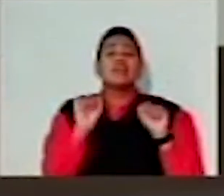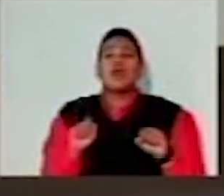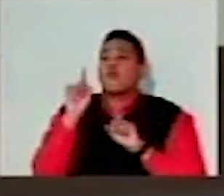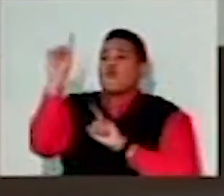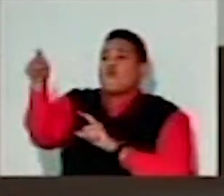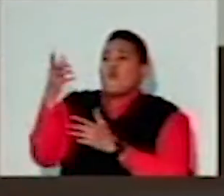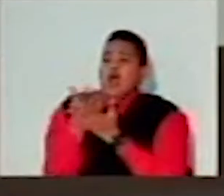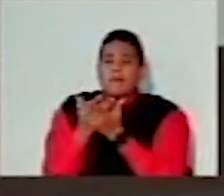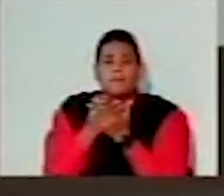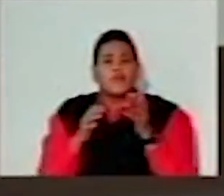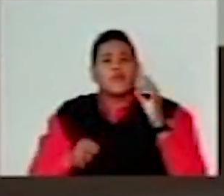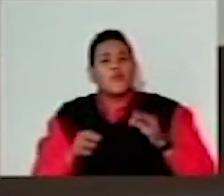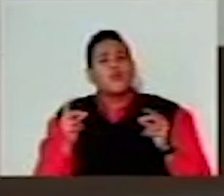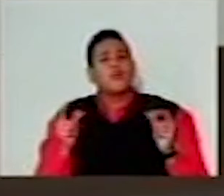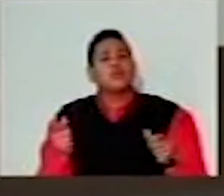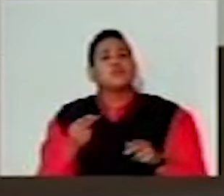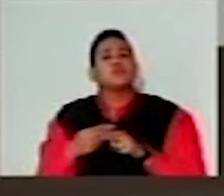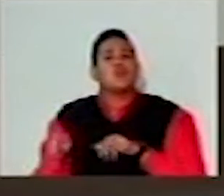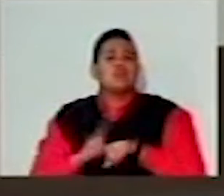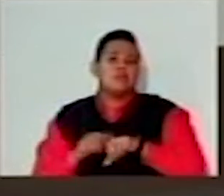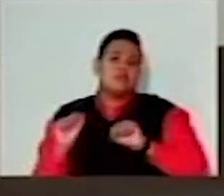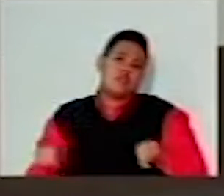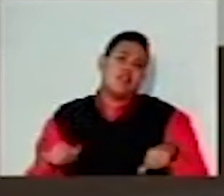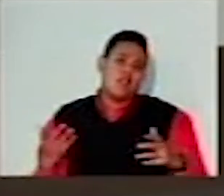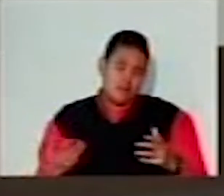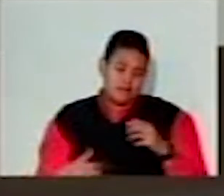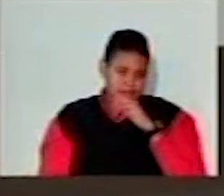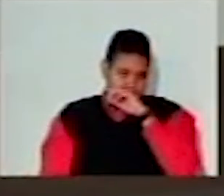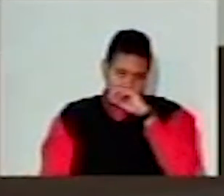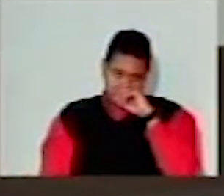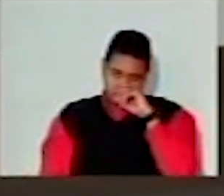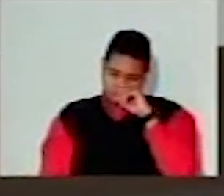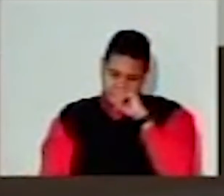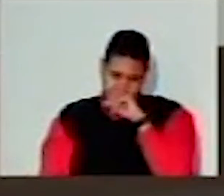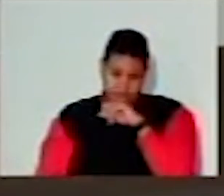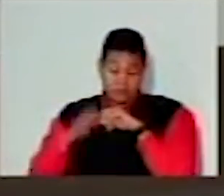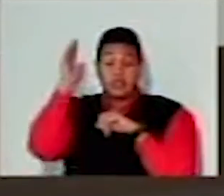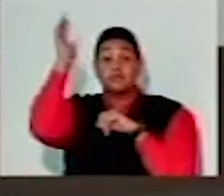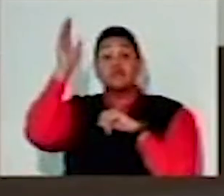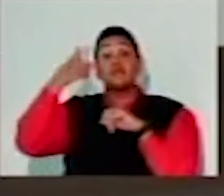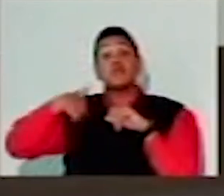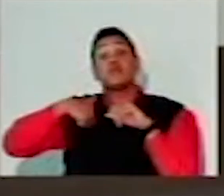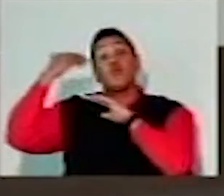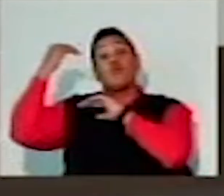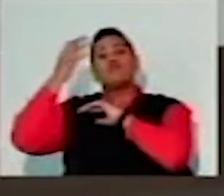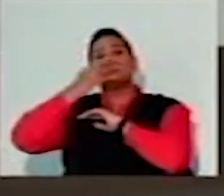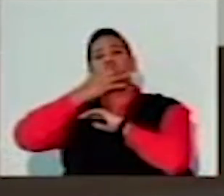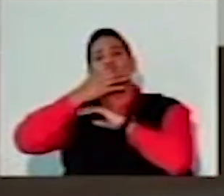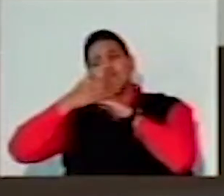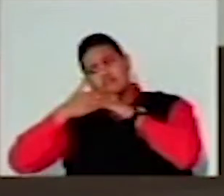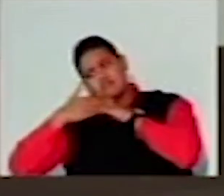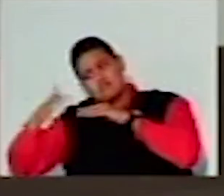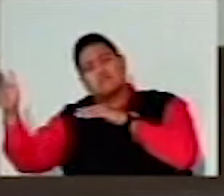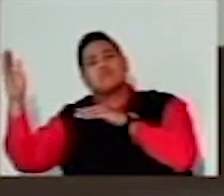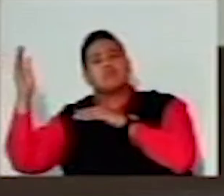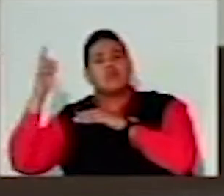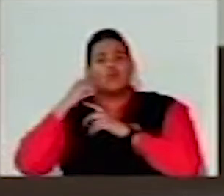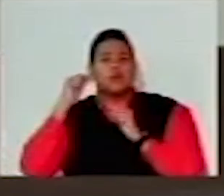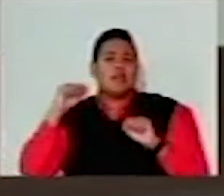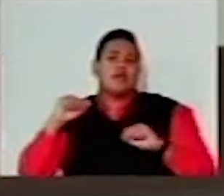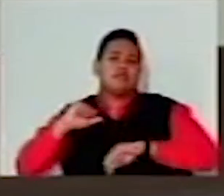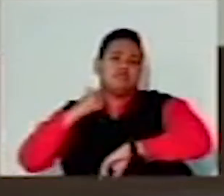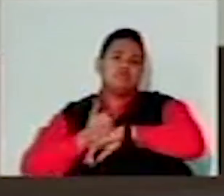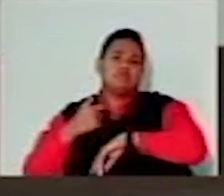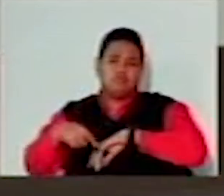court in a short space of time. Mr. Speaker, we hope very shortly to be able to put